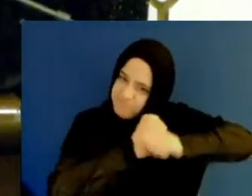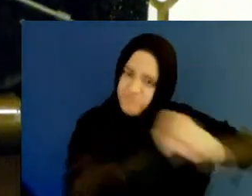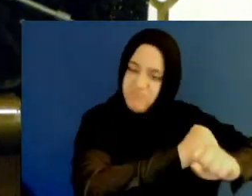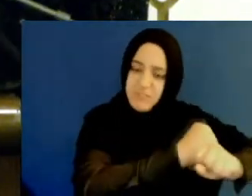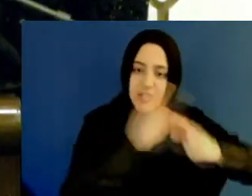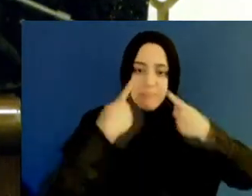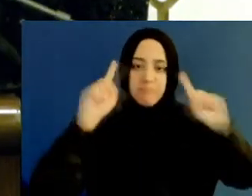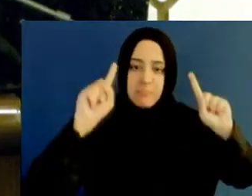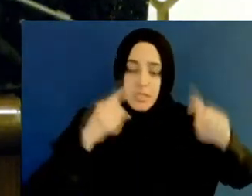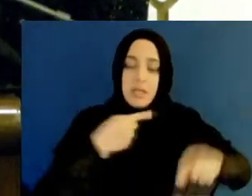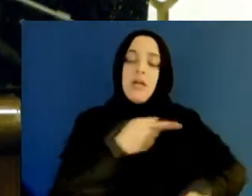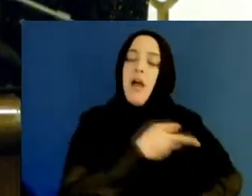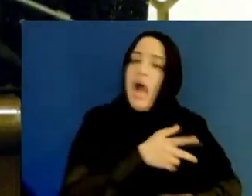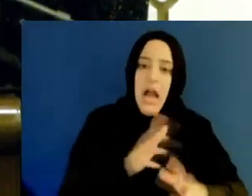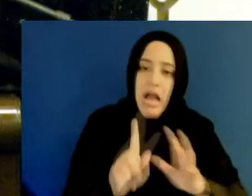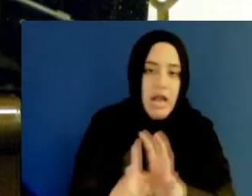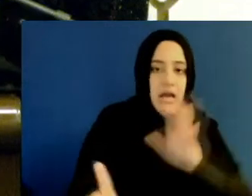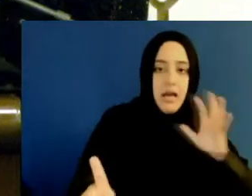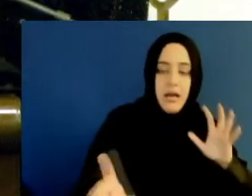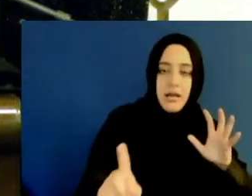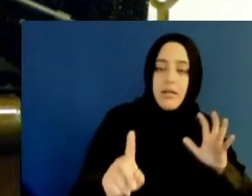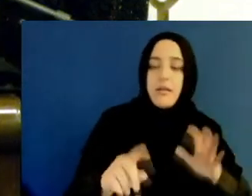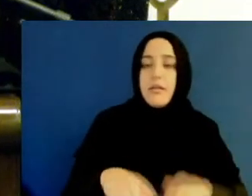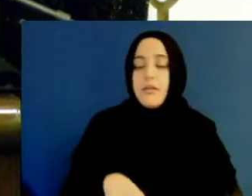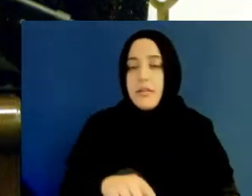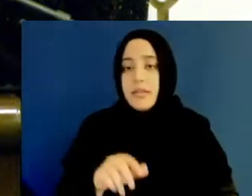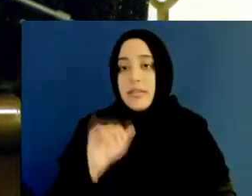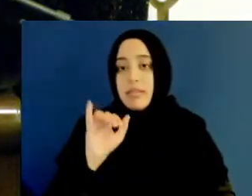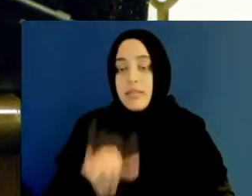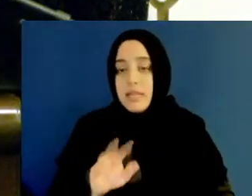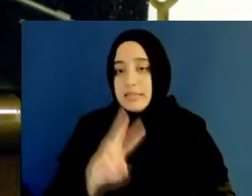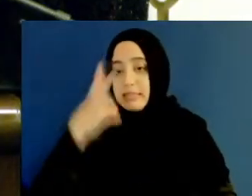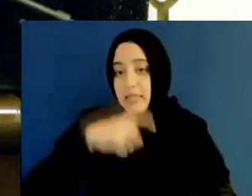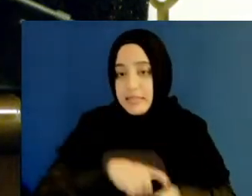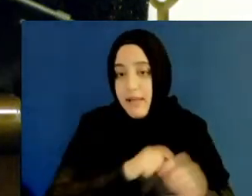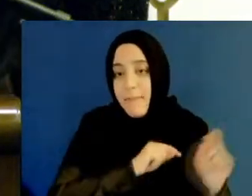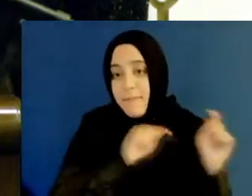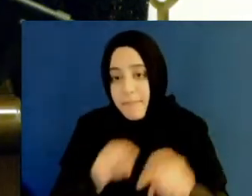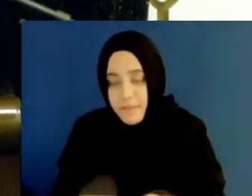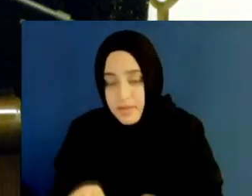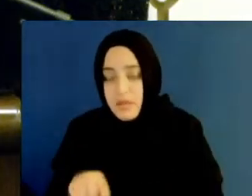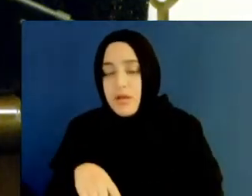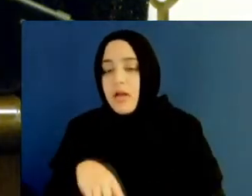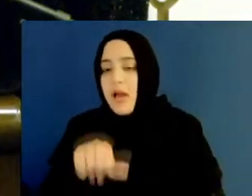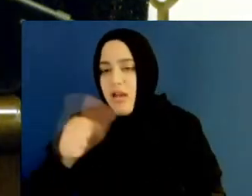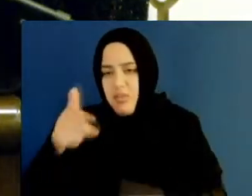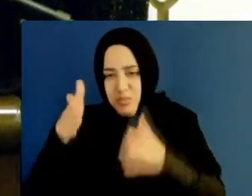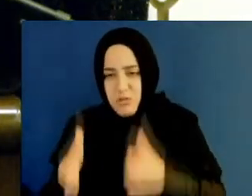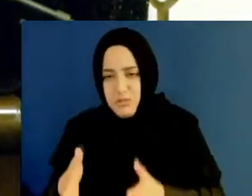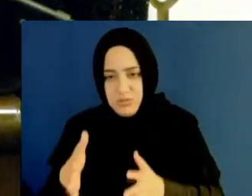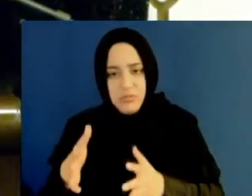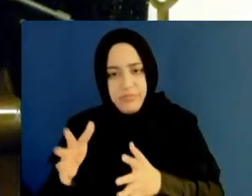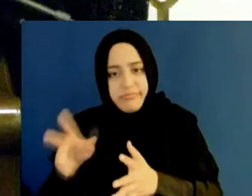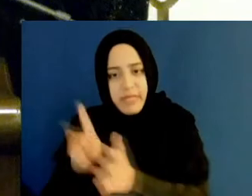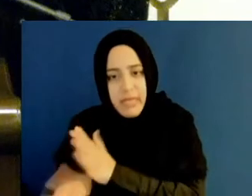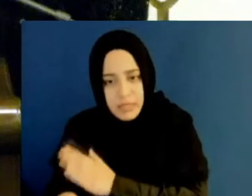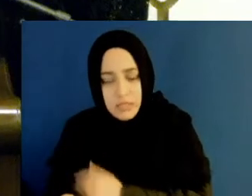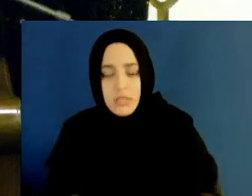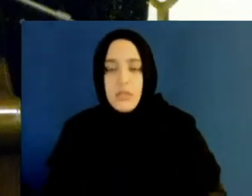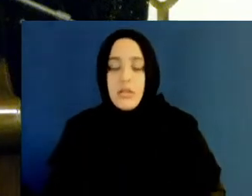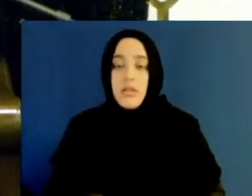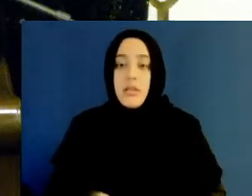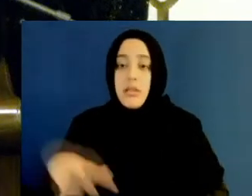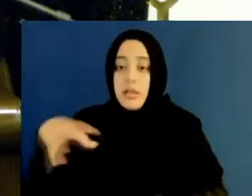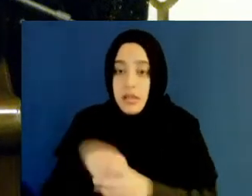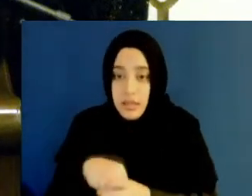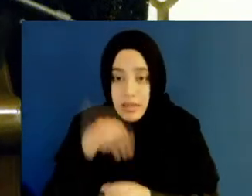Muslim ibn Awsajah became Shaheed. And after this, there was a general attack. And even within that